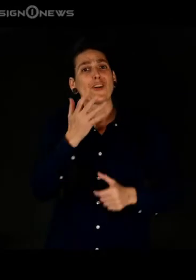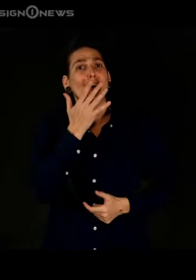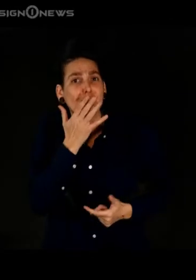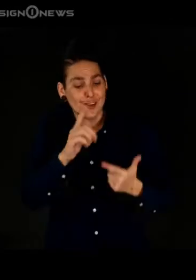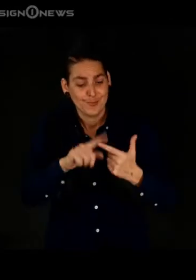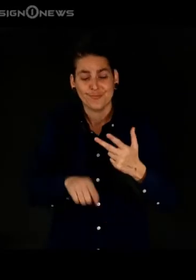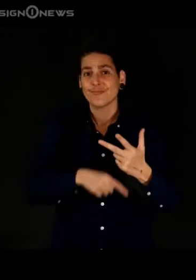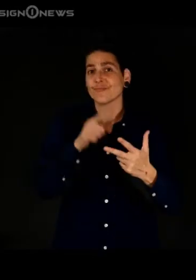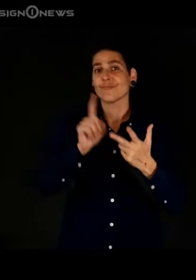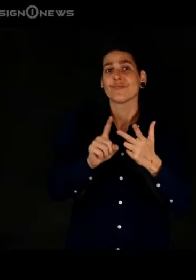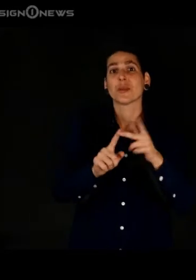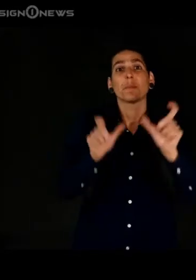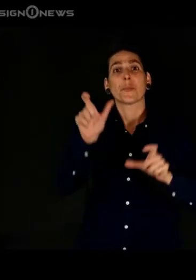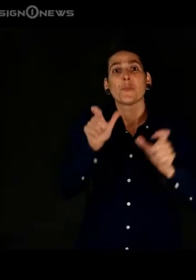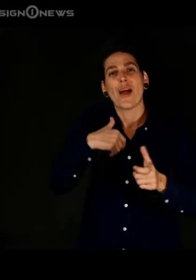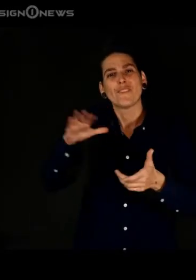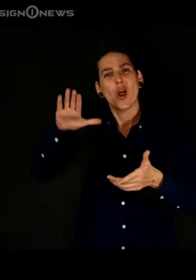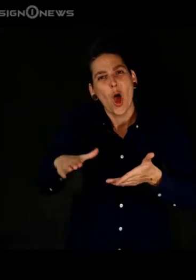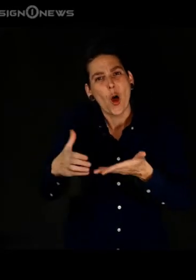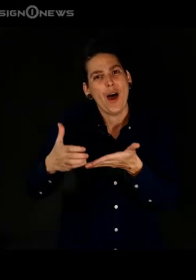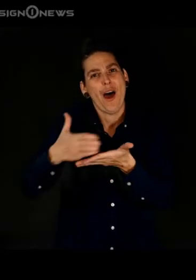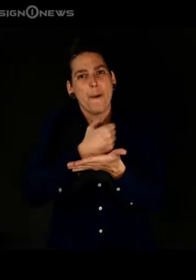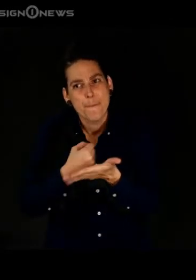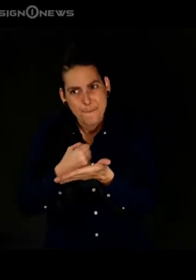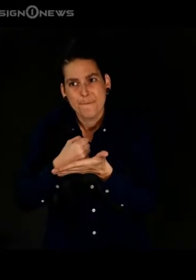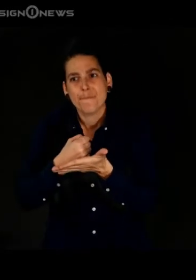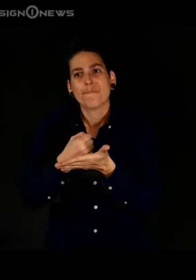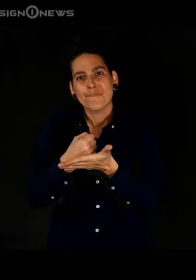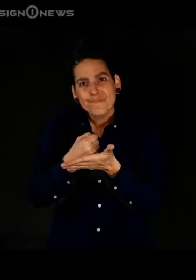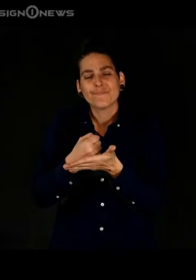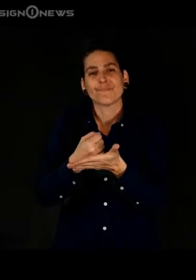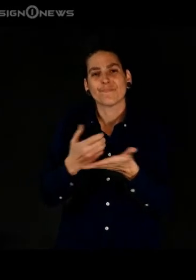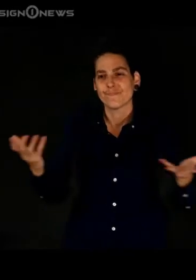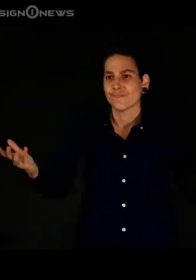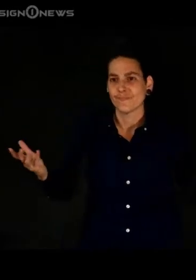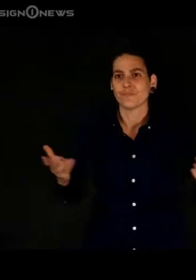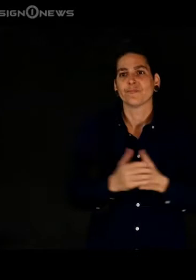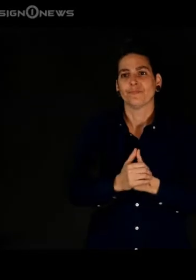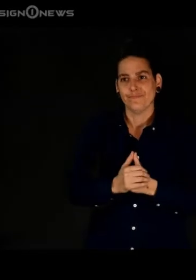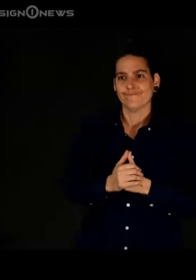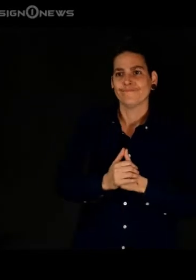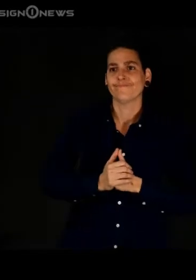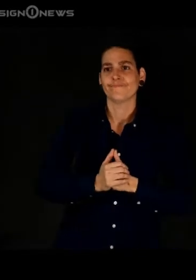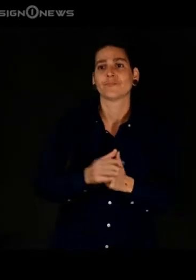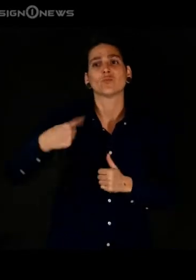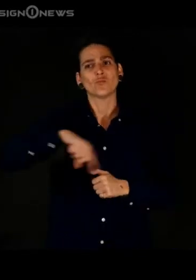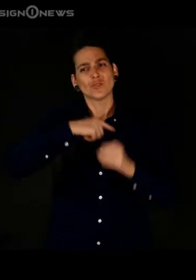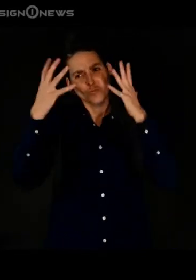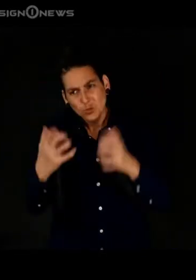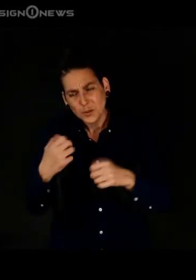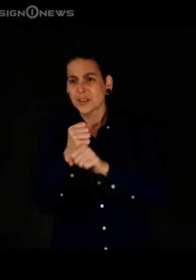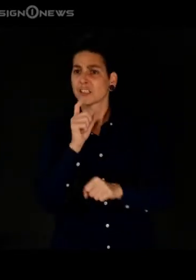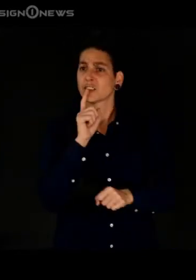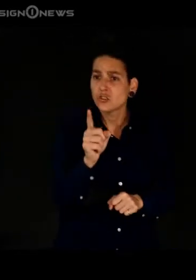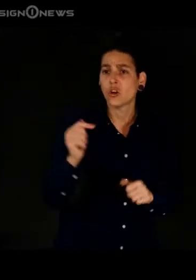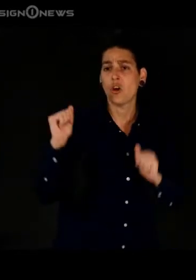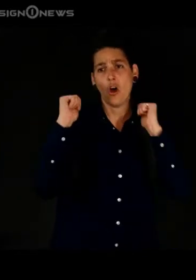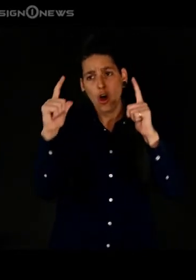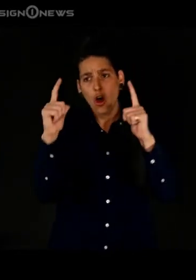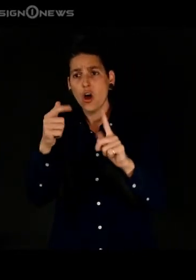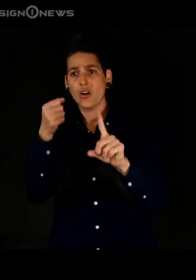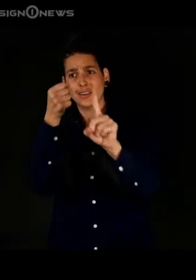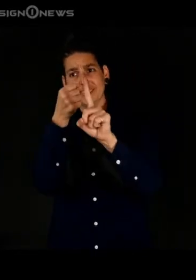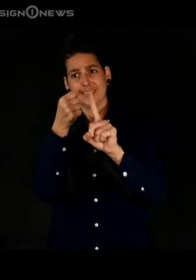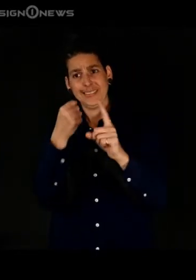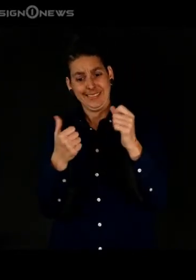color, and people have low income. We want to make sure all